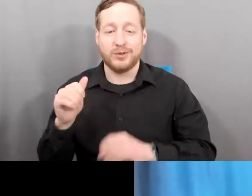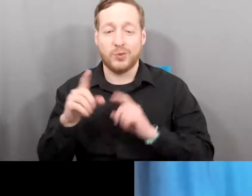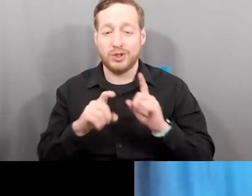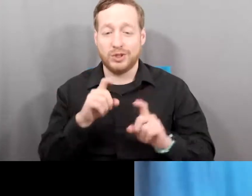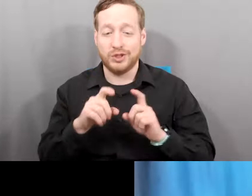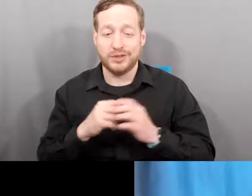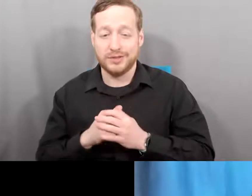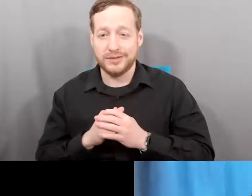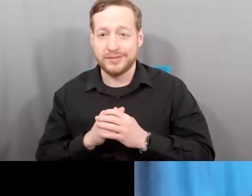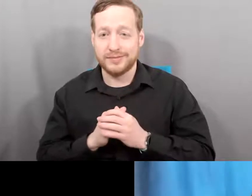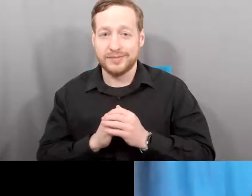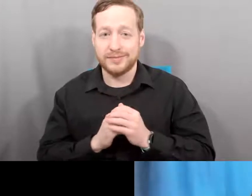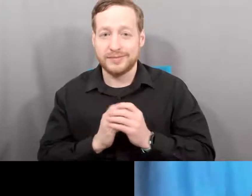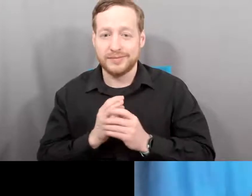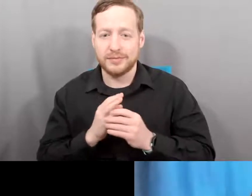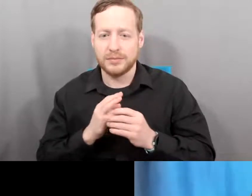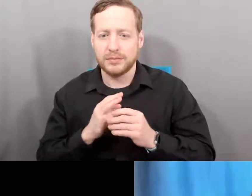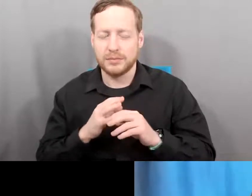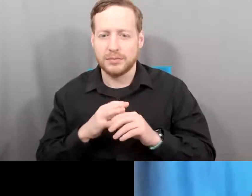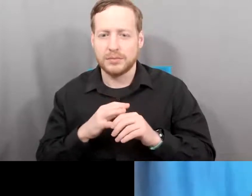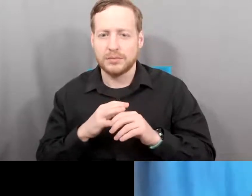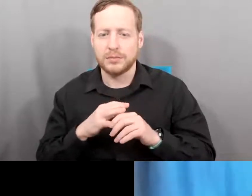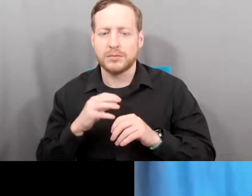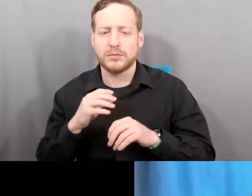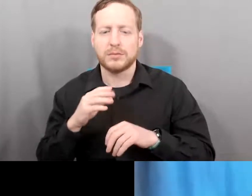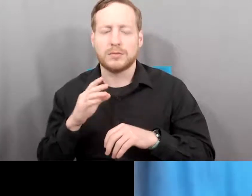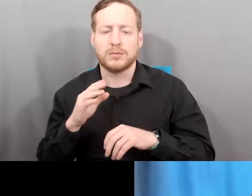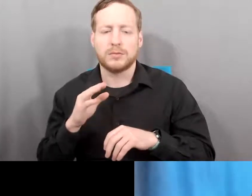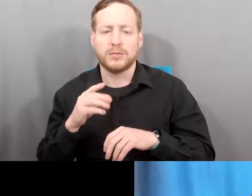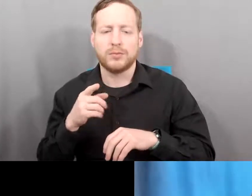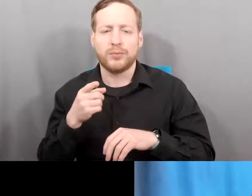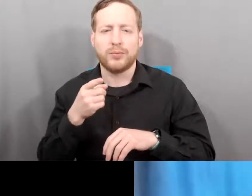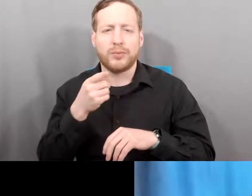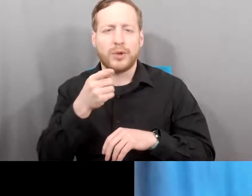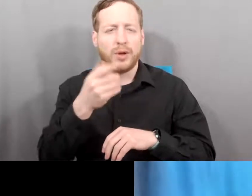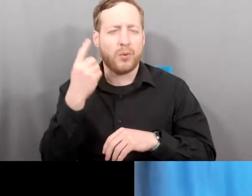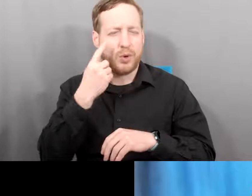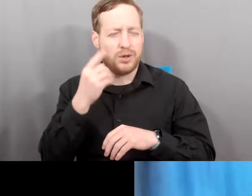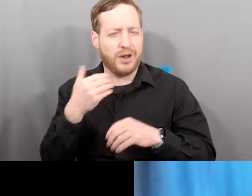Not seeing any. So not seeing any questions about this.